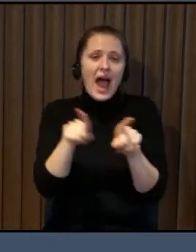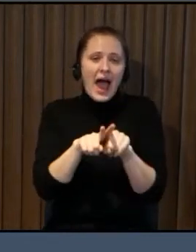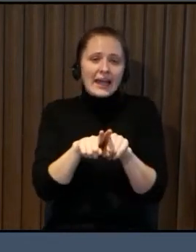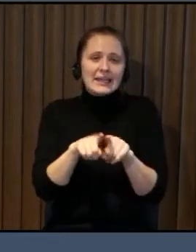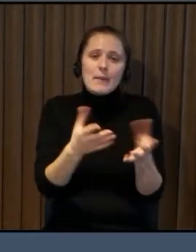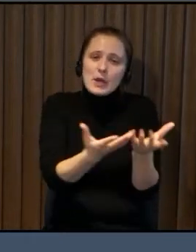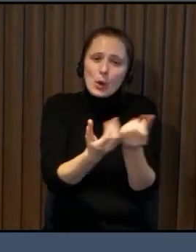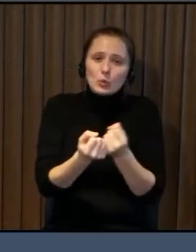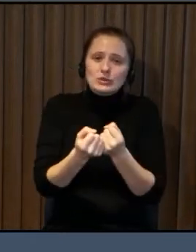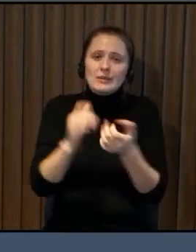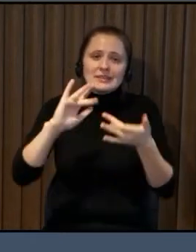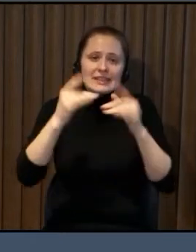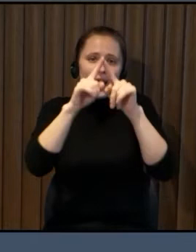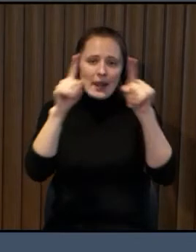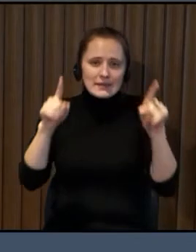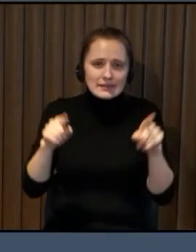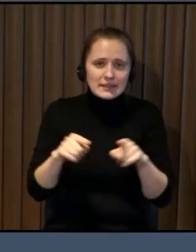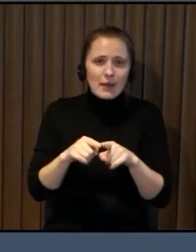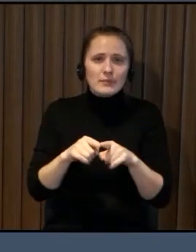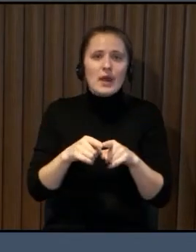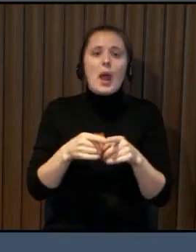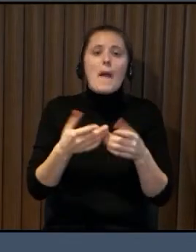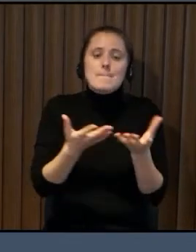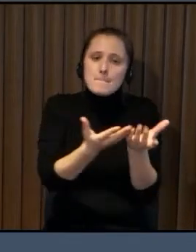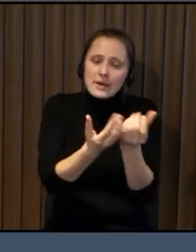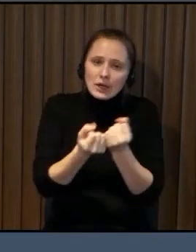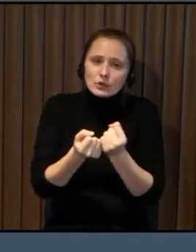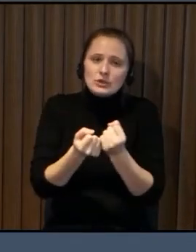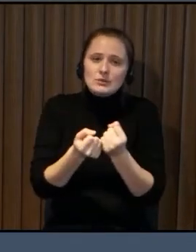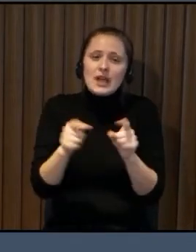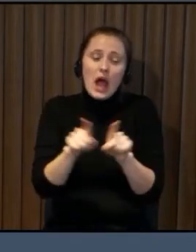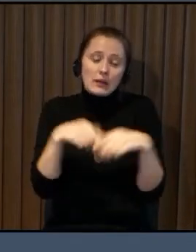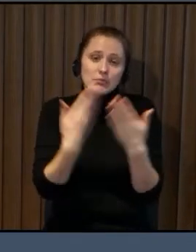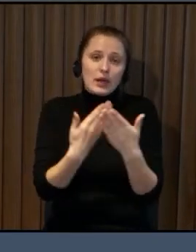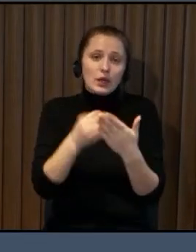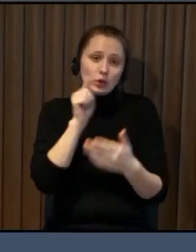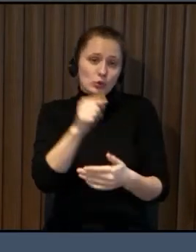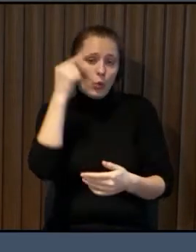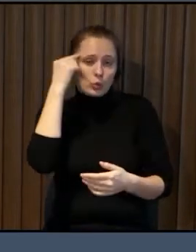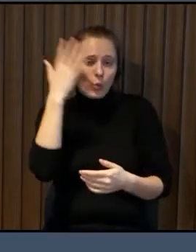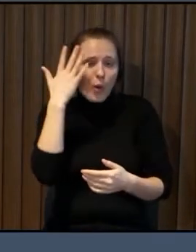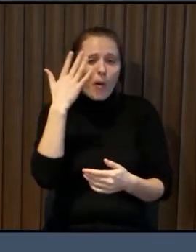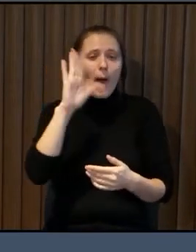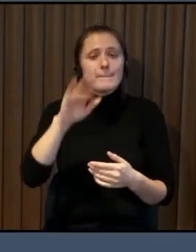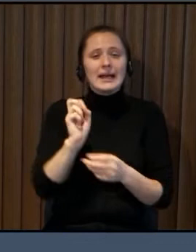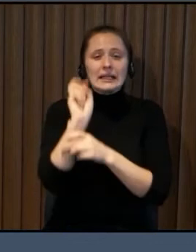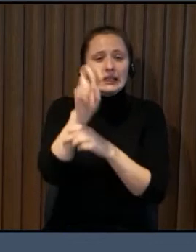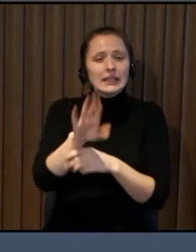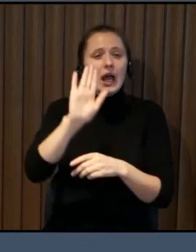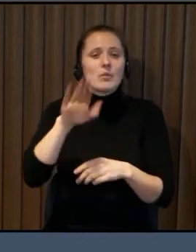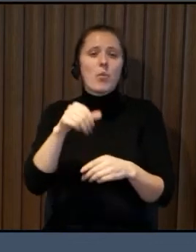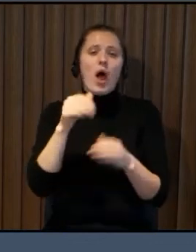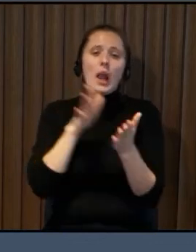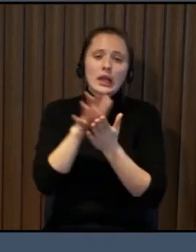problems. And then we also look at this economic angle. If this accessibility is